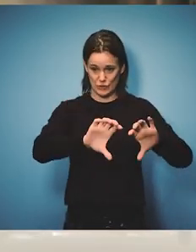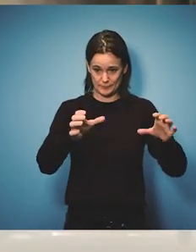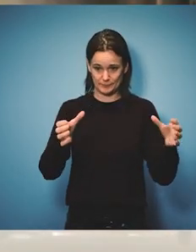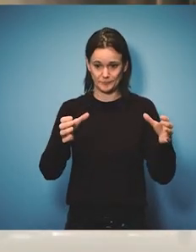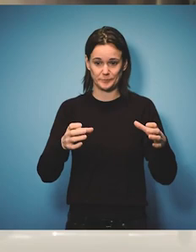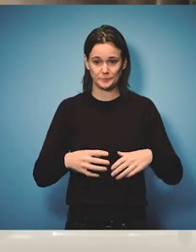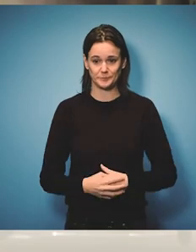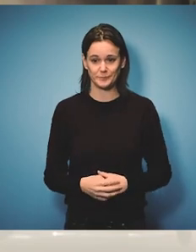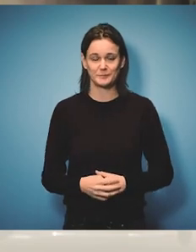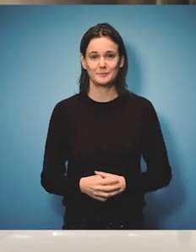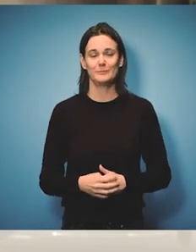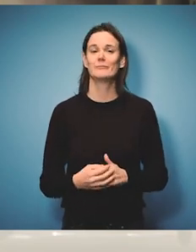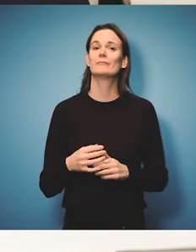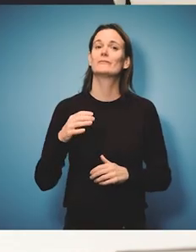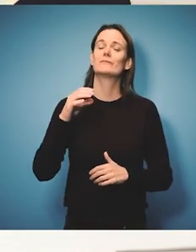sugar and our butter.